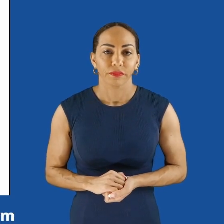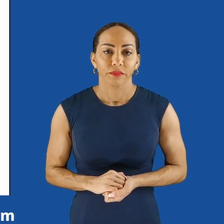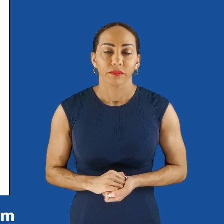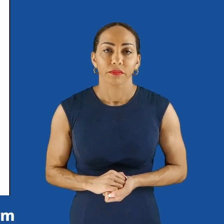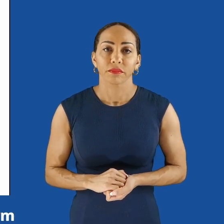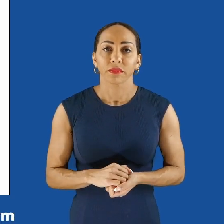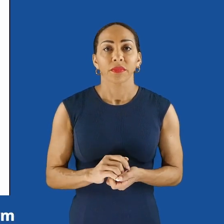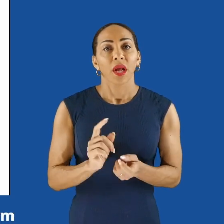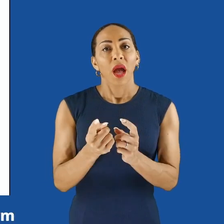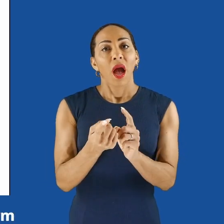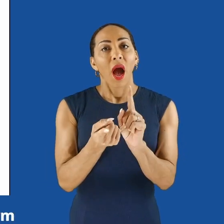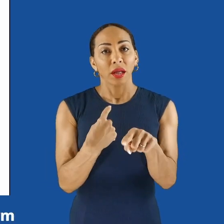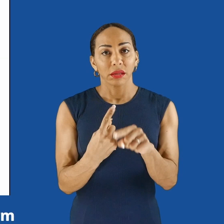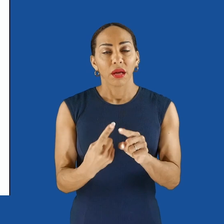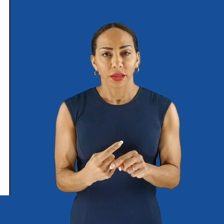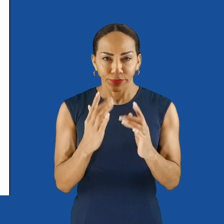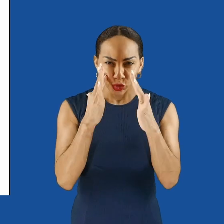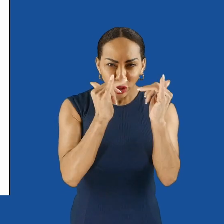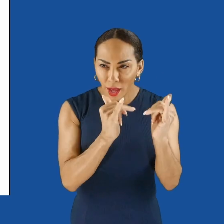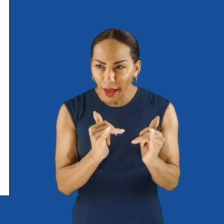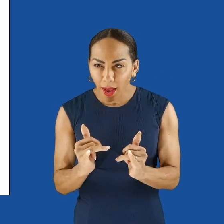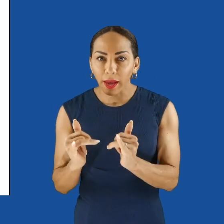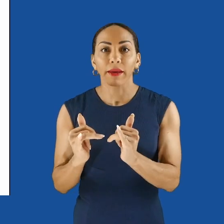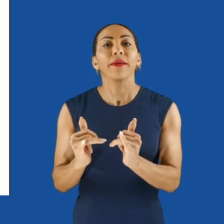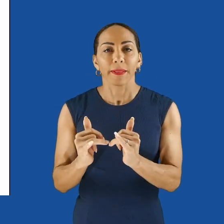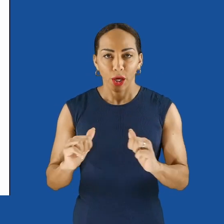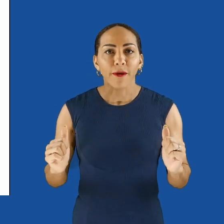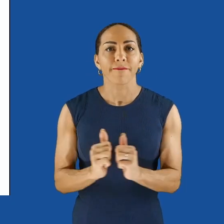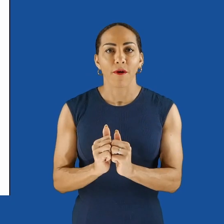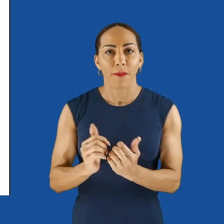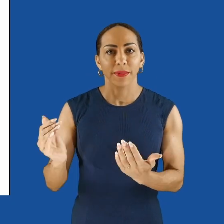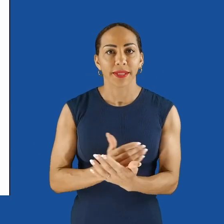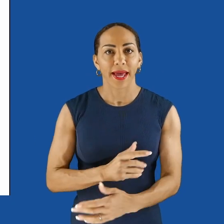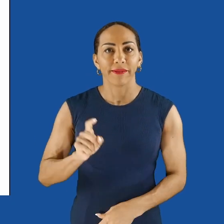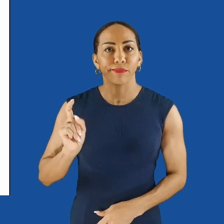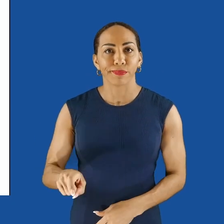I'm going to check my answers and confirm and save.